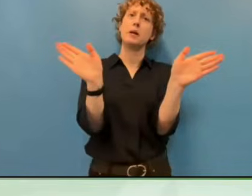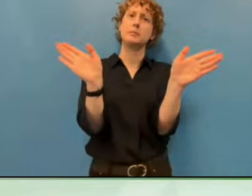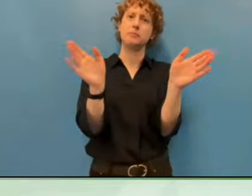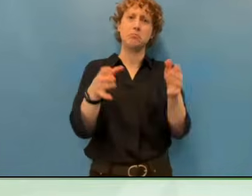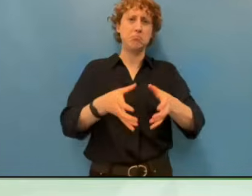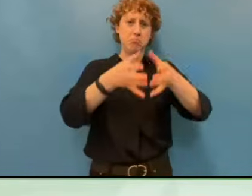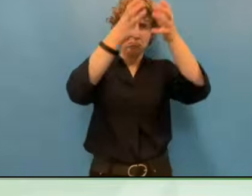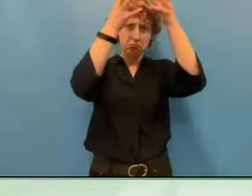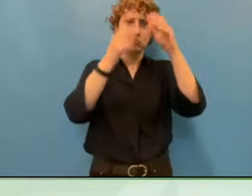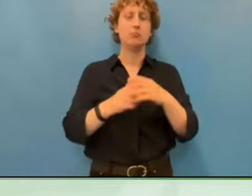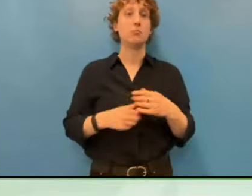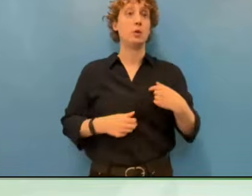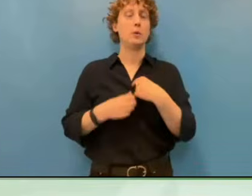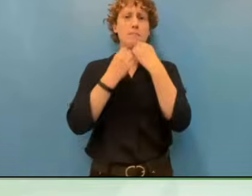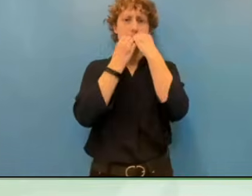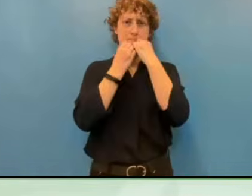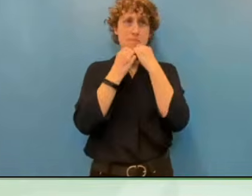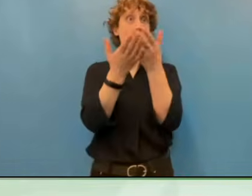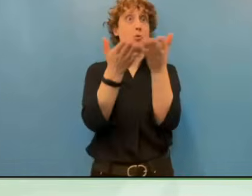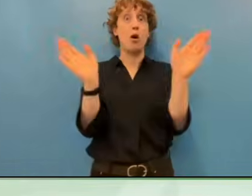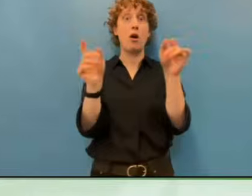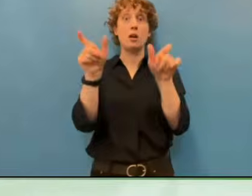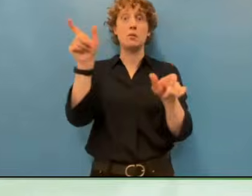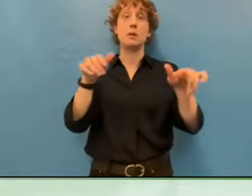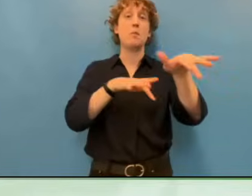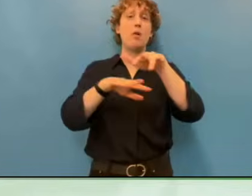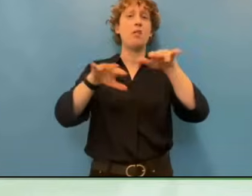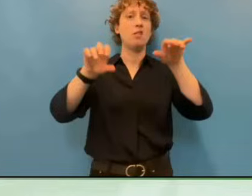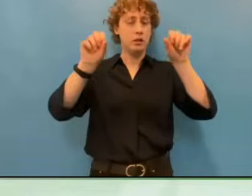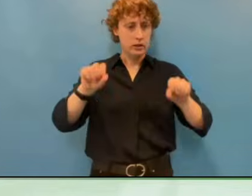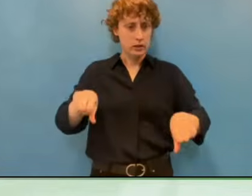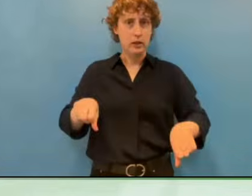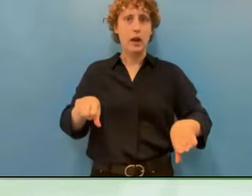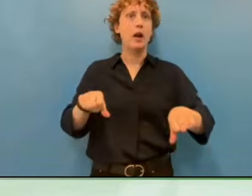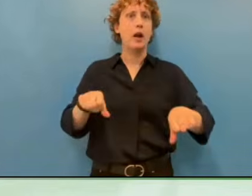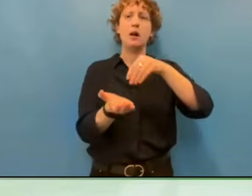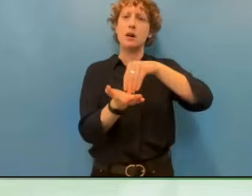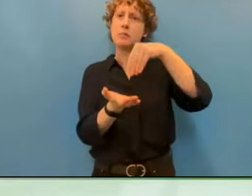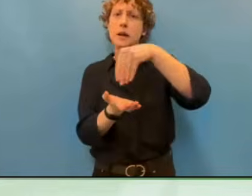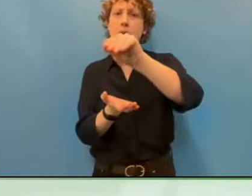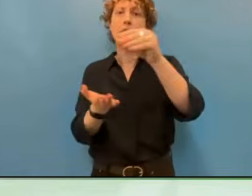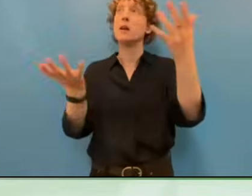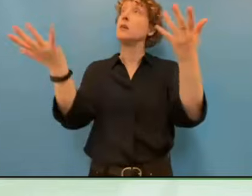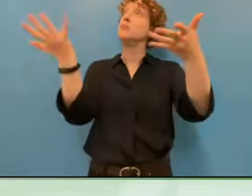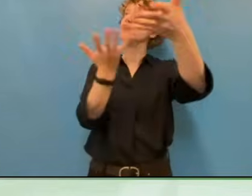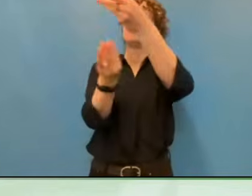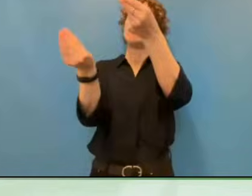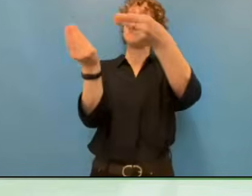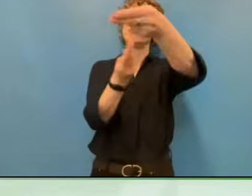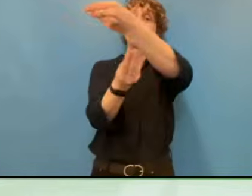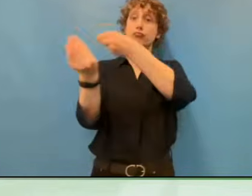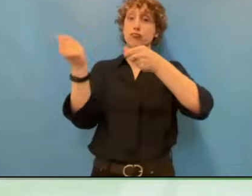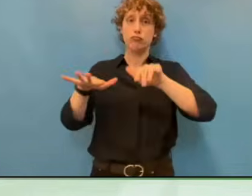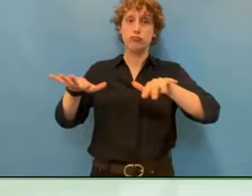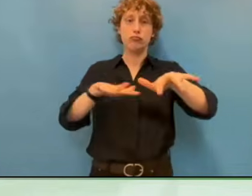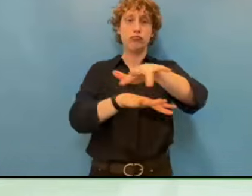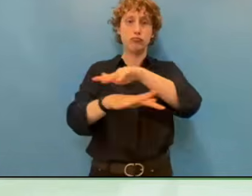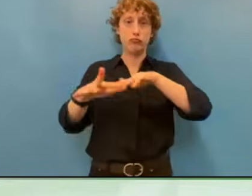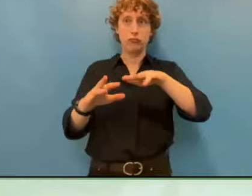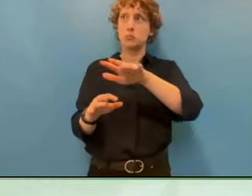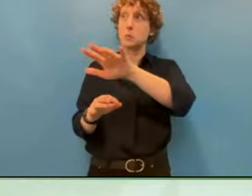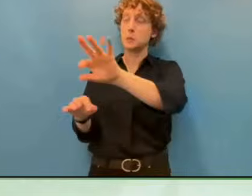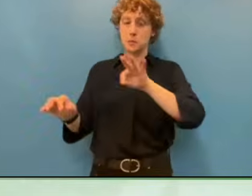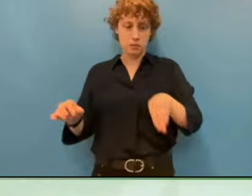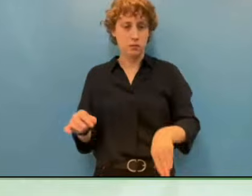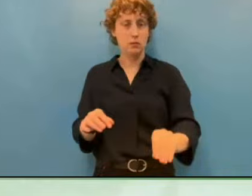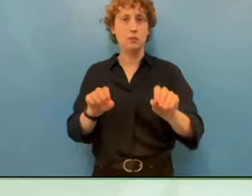broader population has access to cash. That comes from the cash in circulation, as you mentioned. And we are